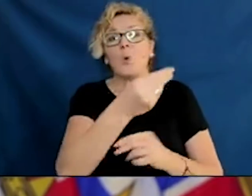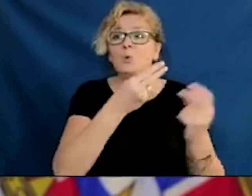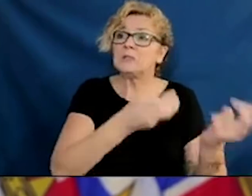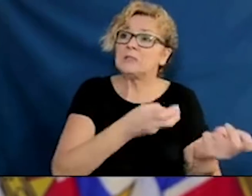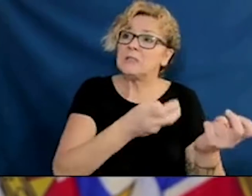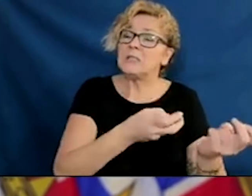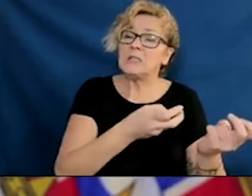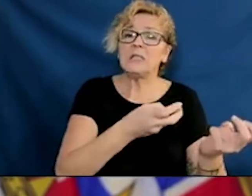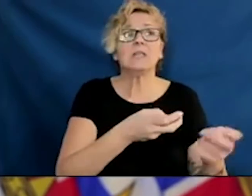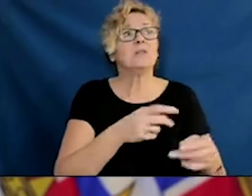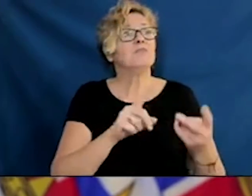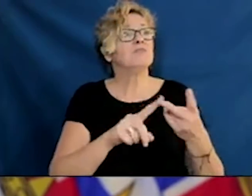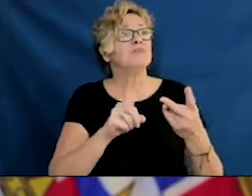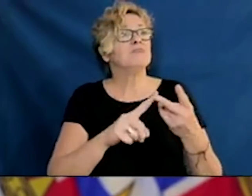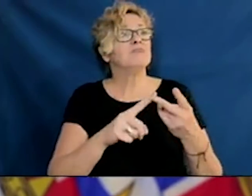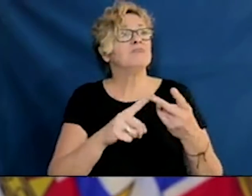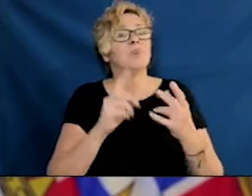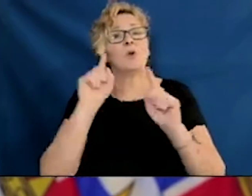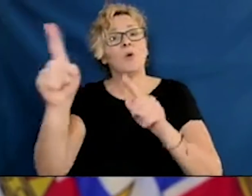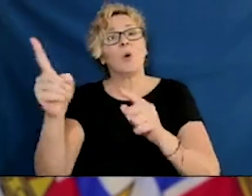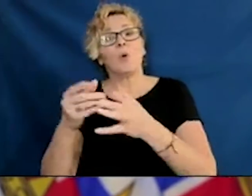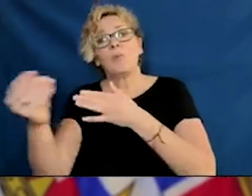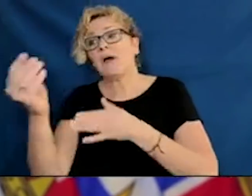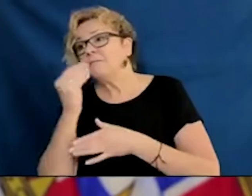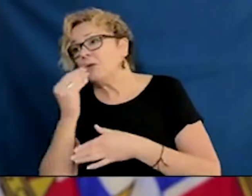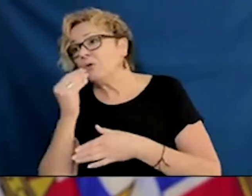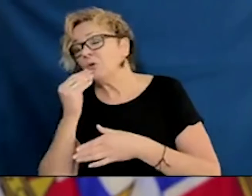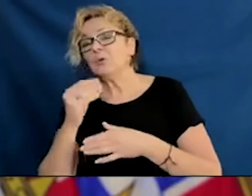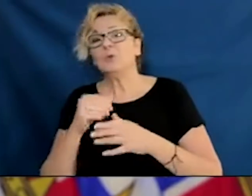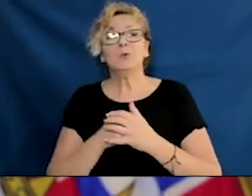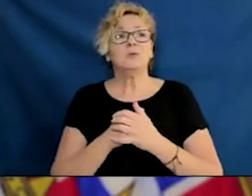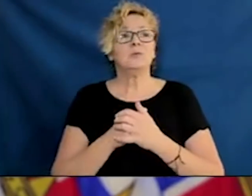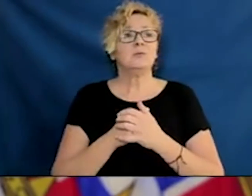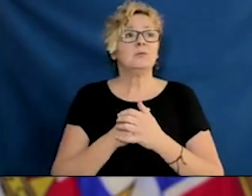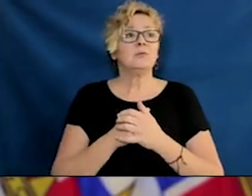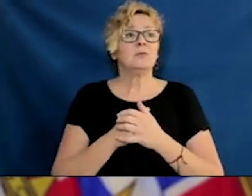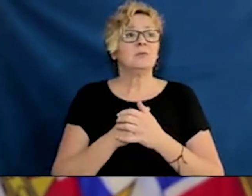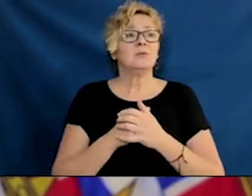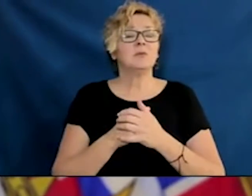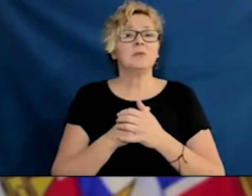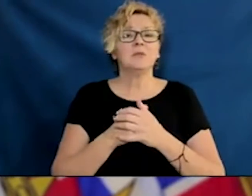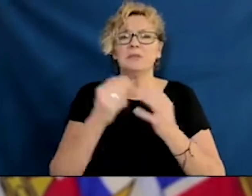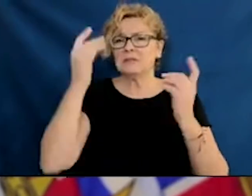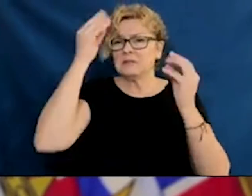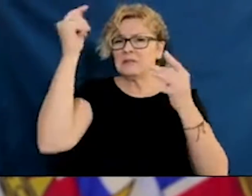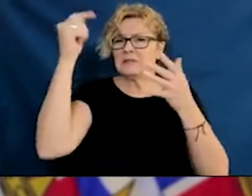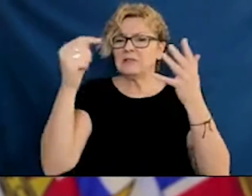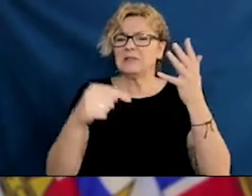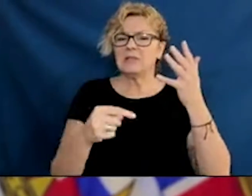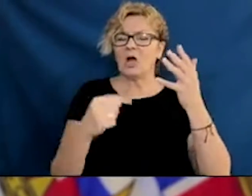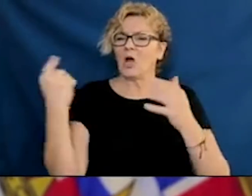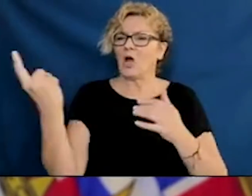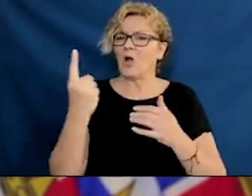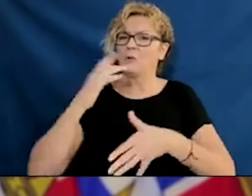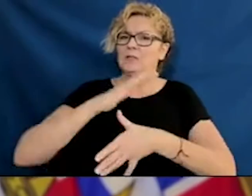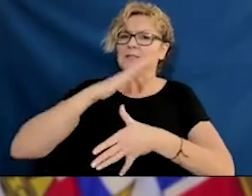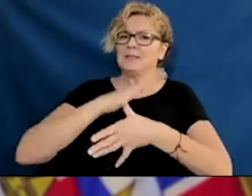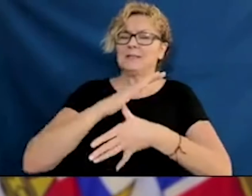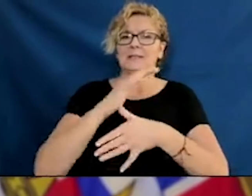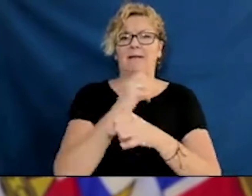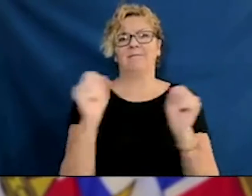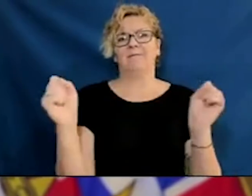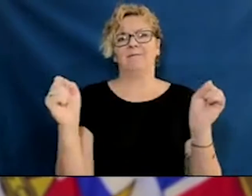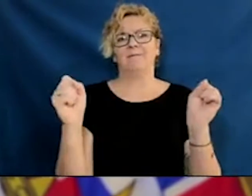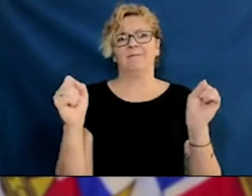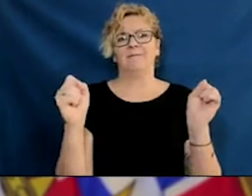does matters. And we have to remember to give people some space, to keep our safe distance, to wear masks when